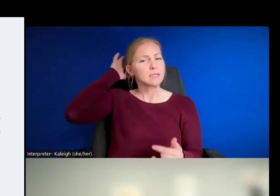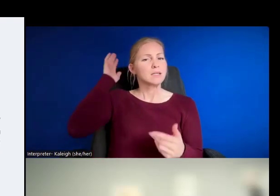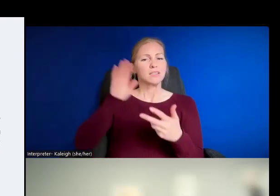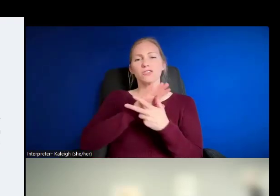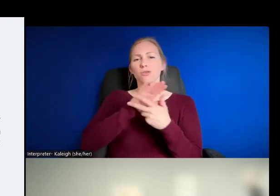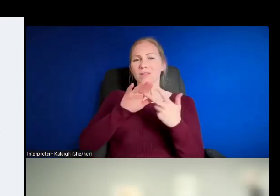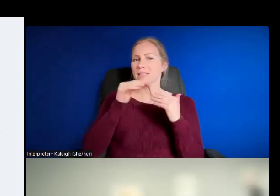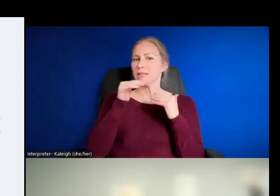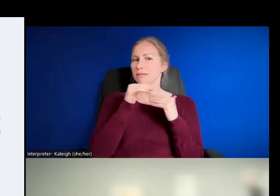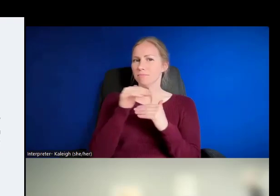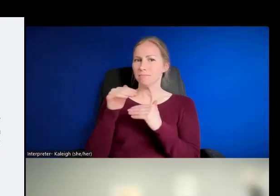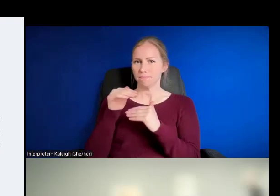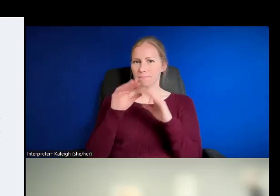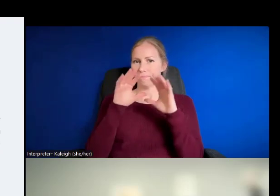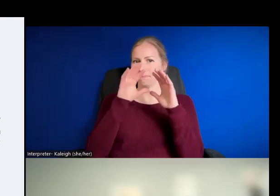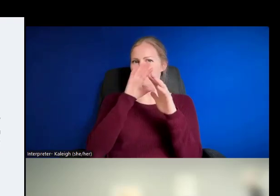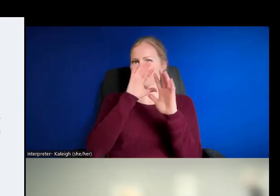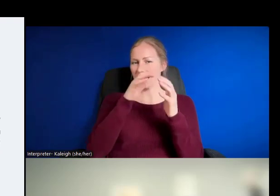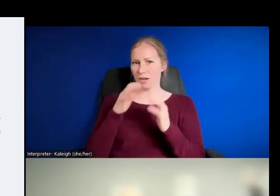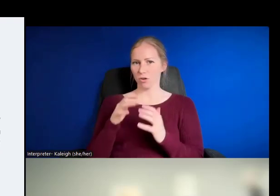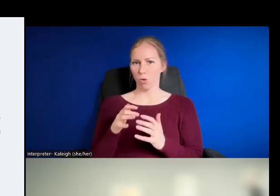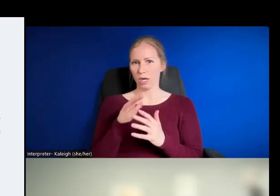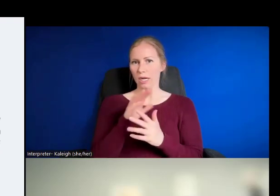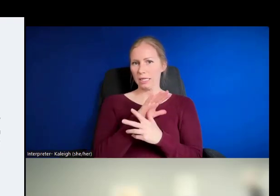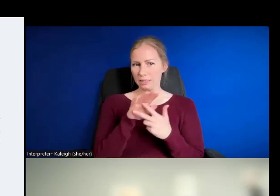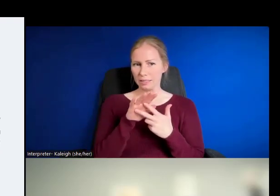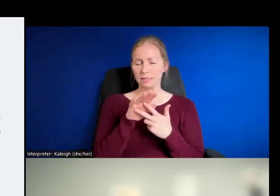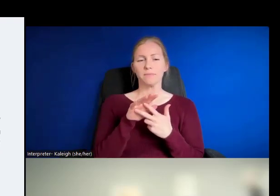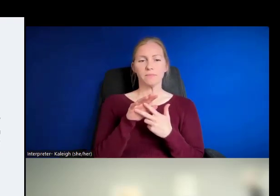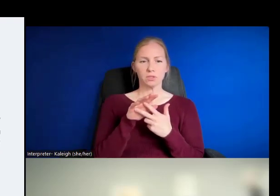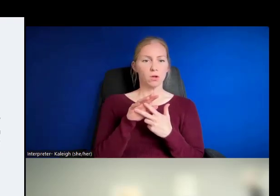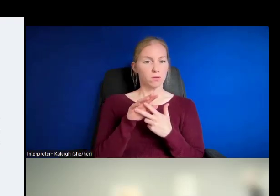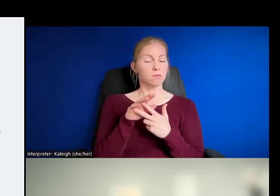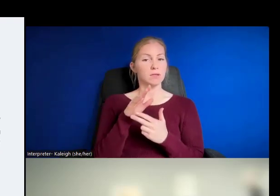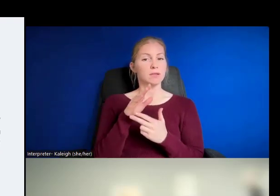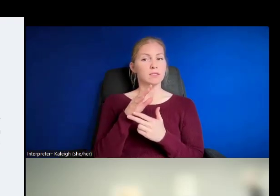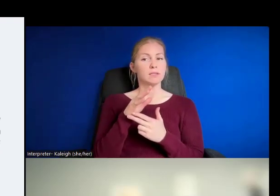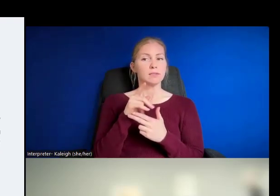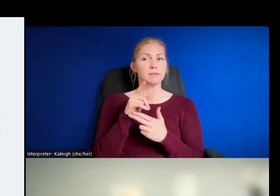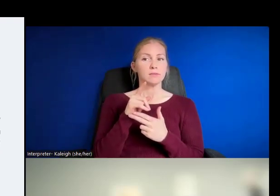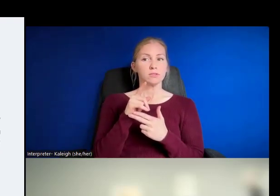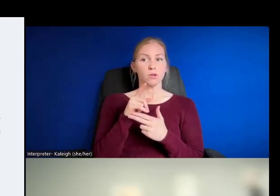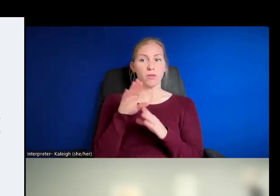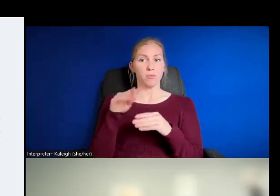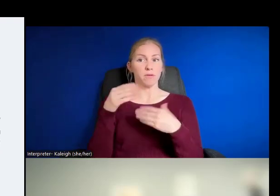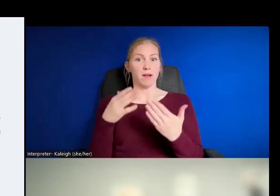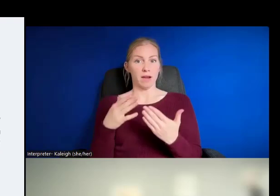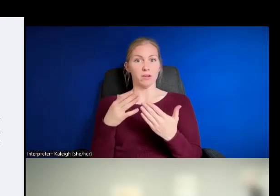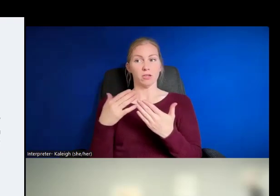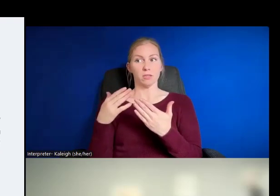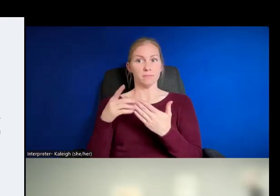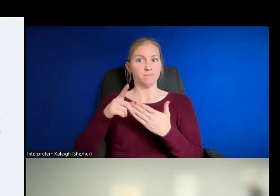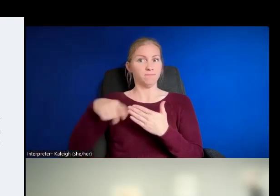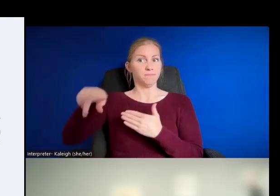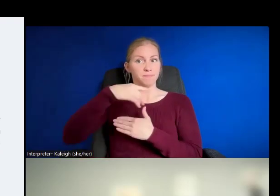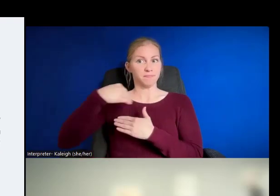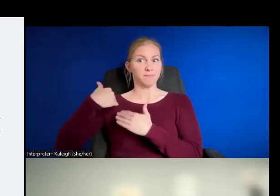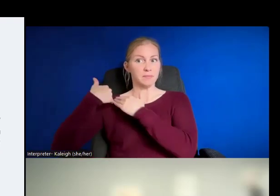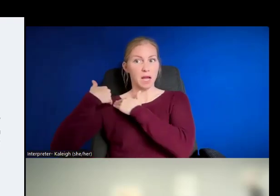limited categories where there are obligations on the providers